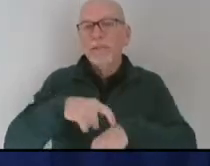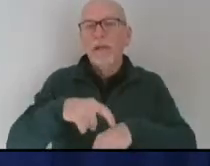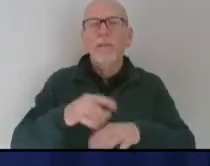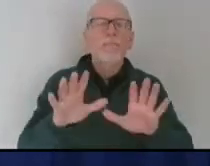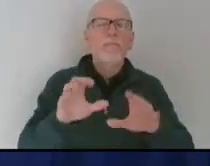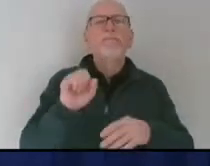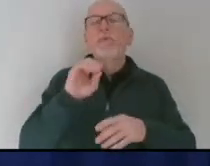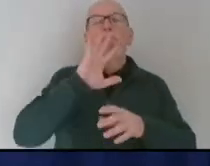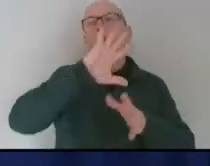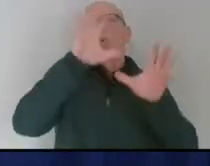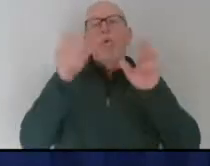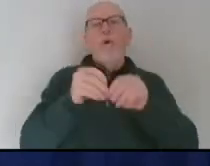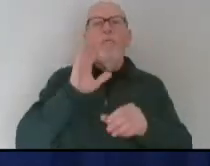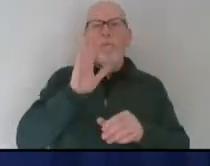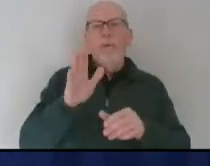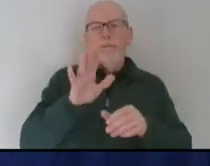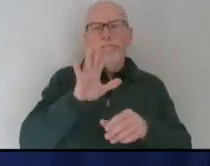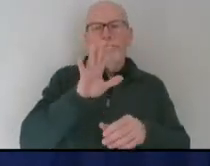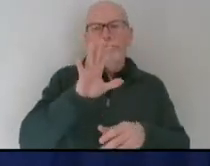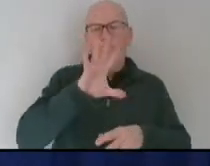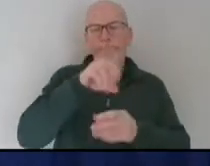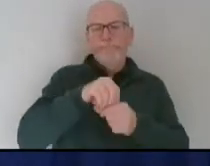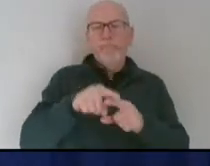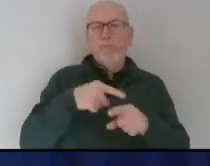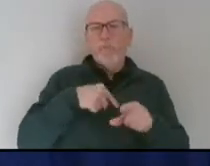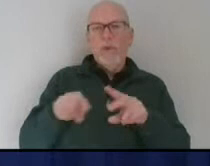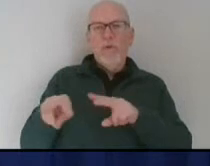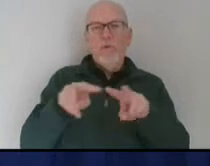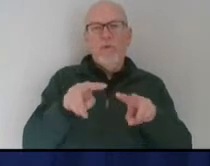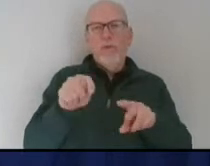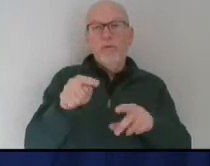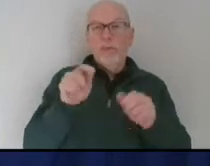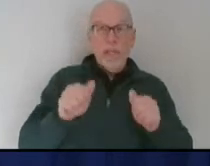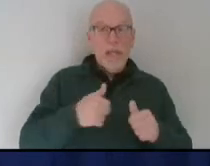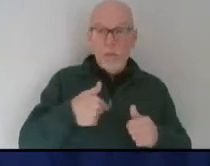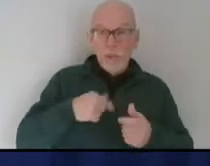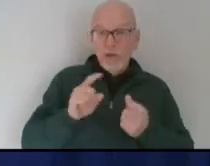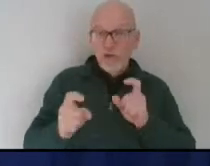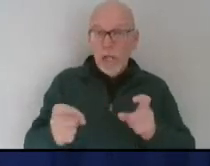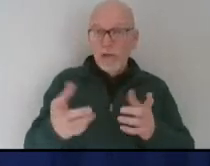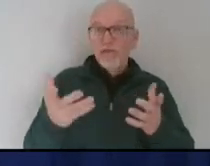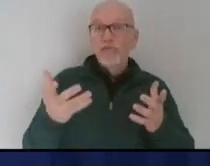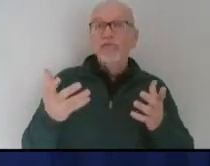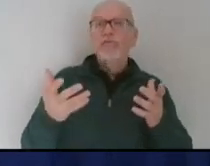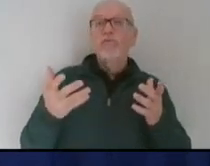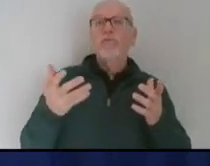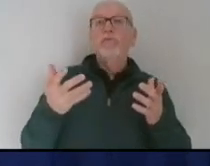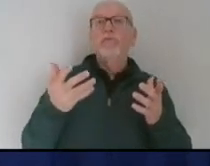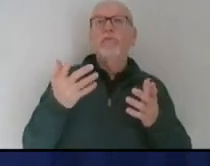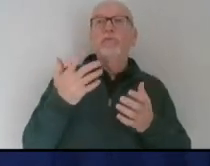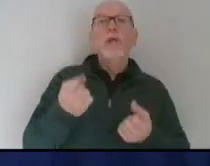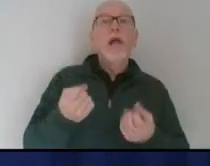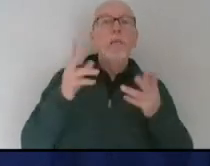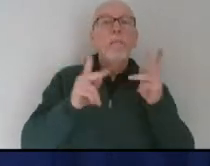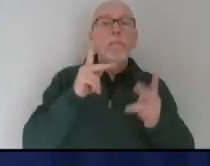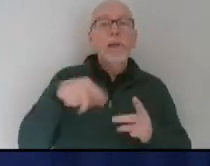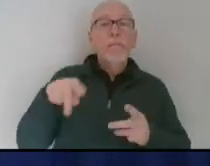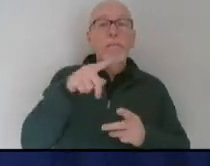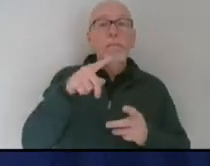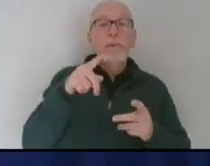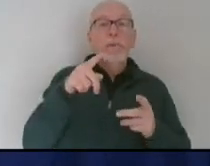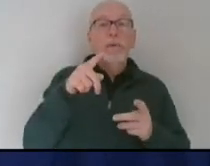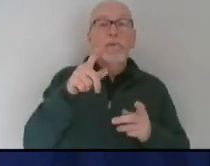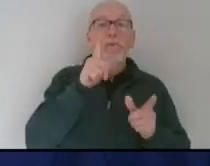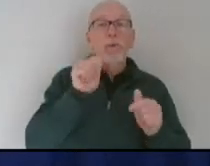all of that will be a factor as we look at can we change things with regards to numbers of individuals that can be at